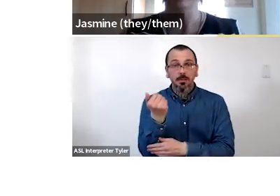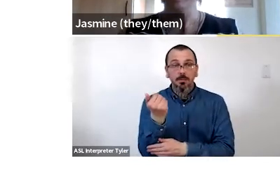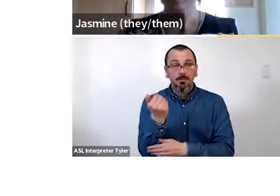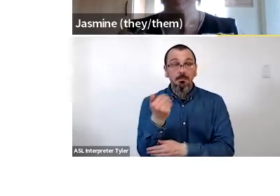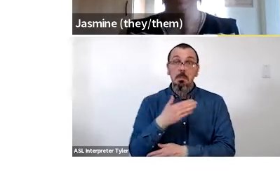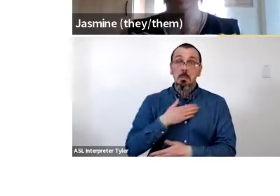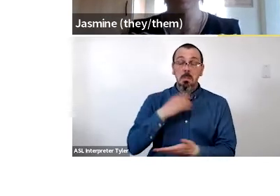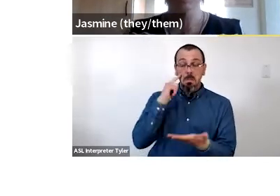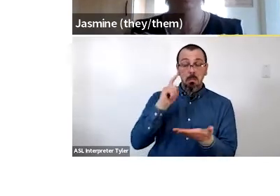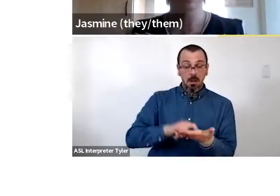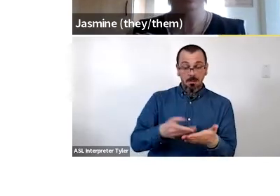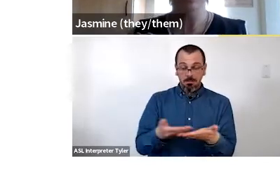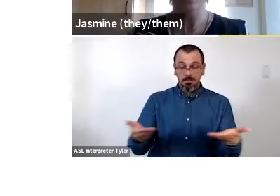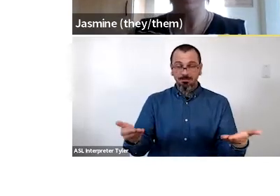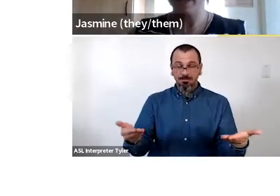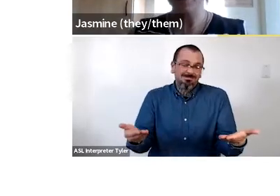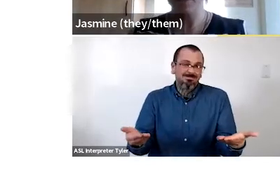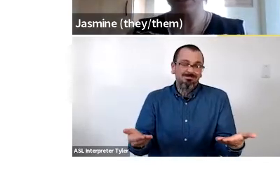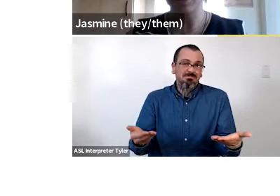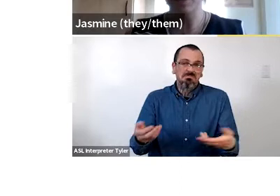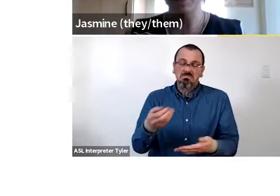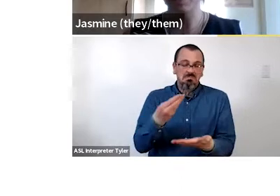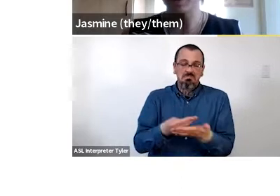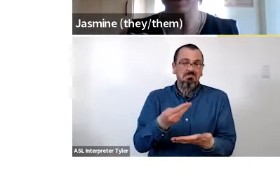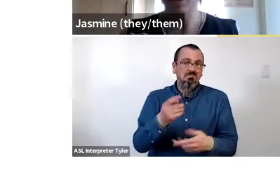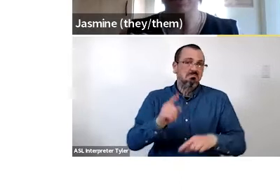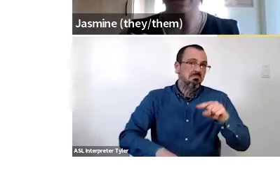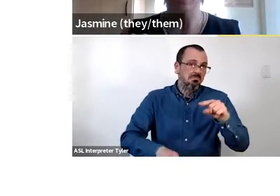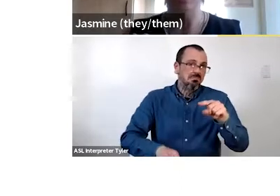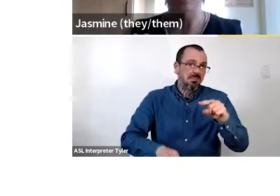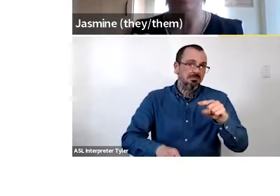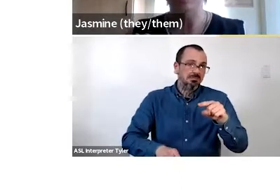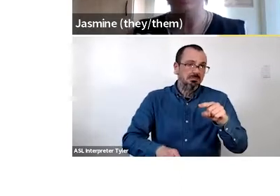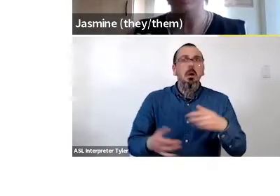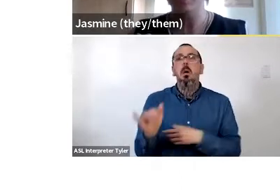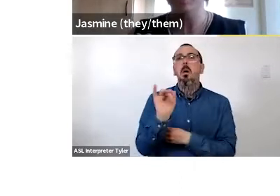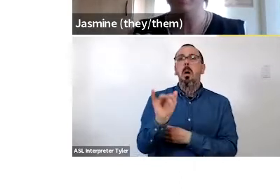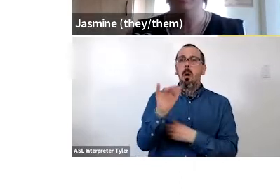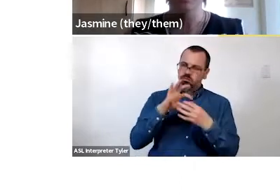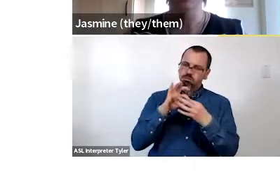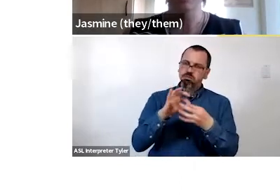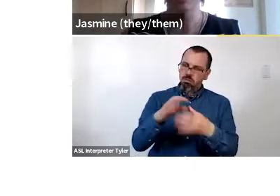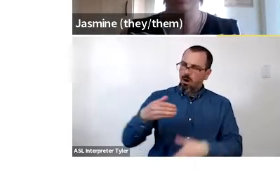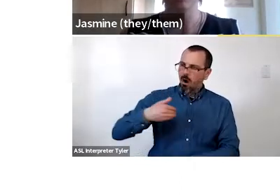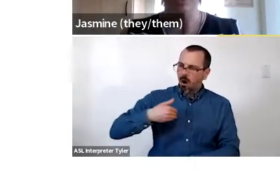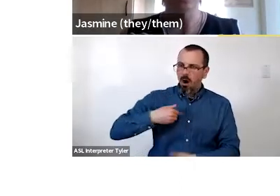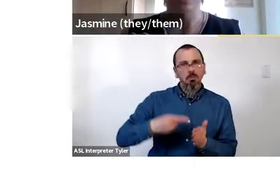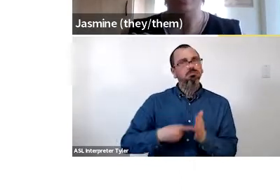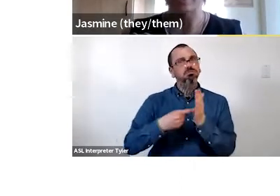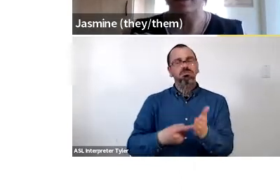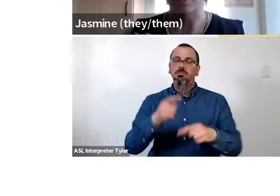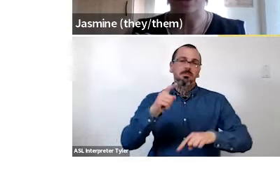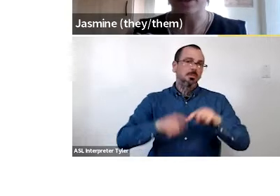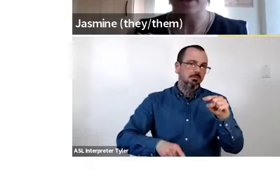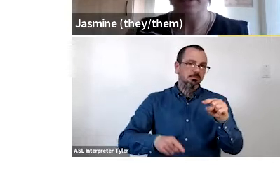that substance use didn't really explain the relationship between minority stress and psychological distress, nor did it change it in